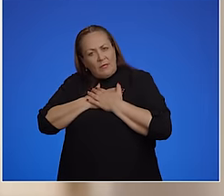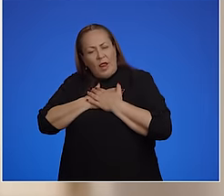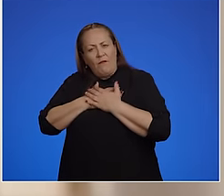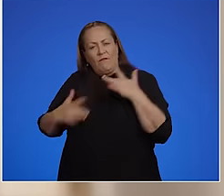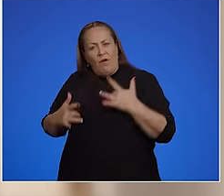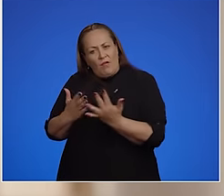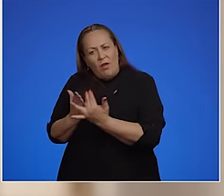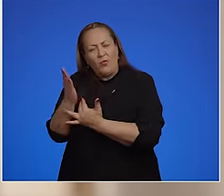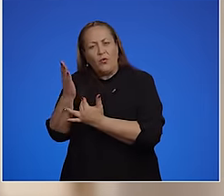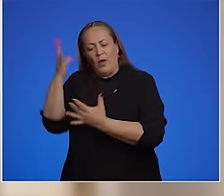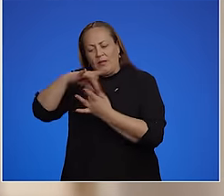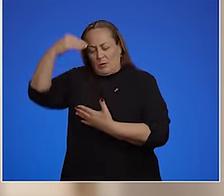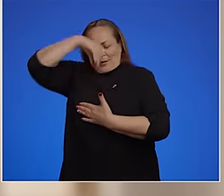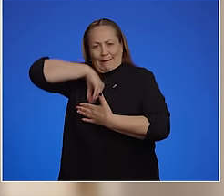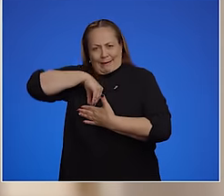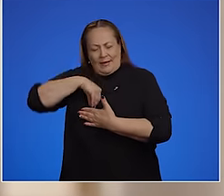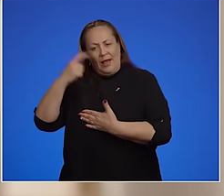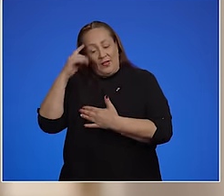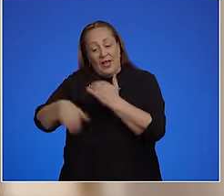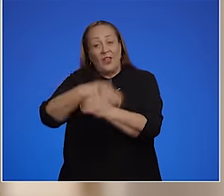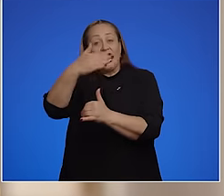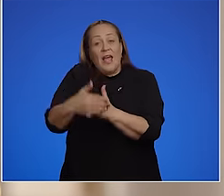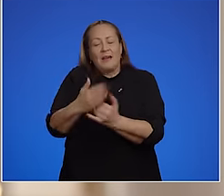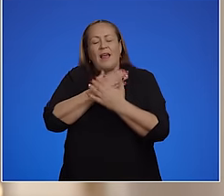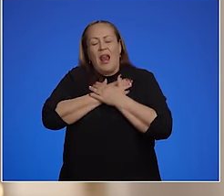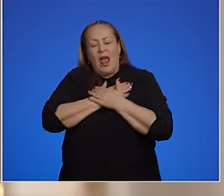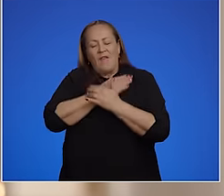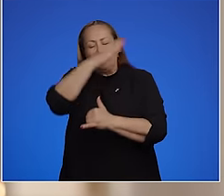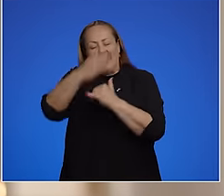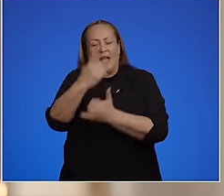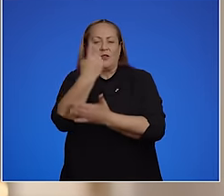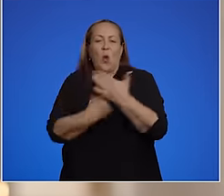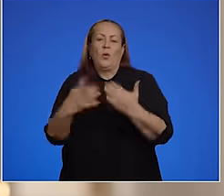flow through us, and conscious that in the end, love is the only thing that wins.